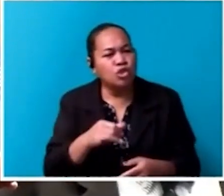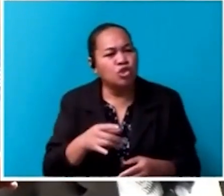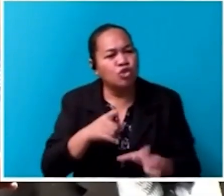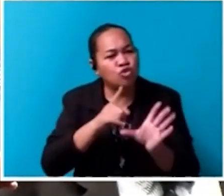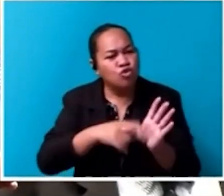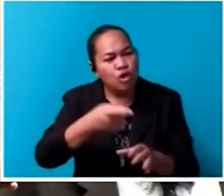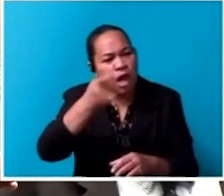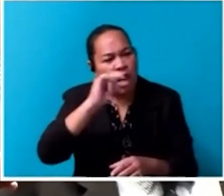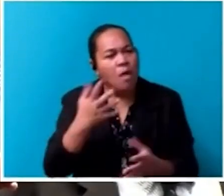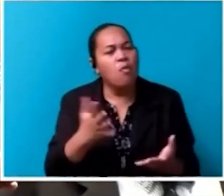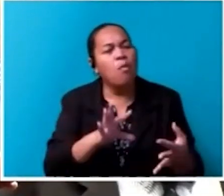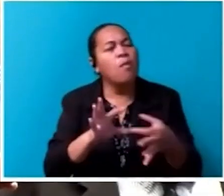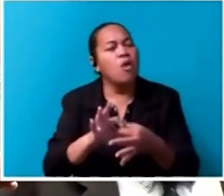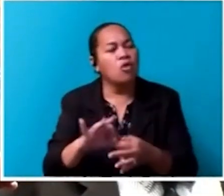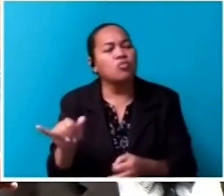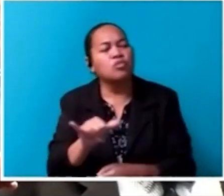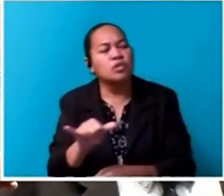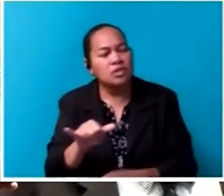belongs to.